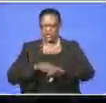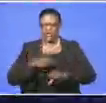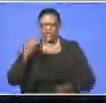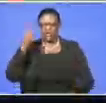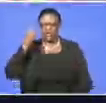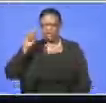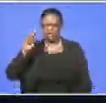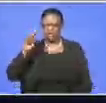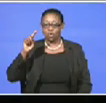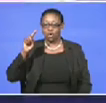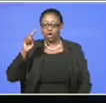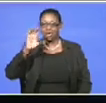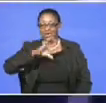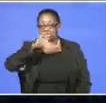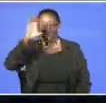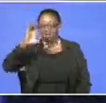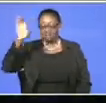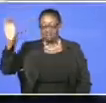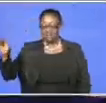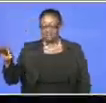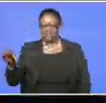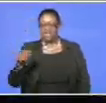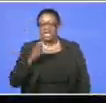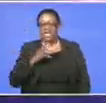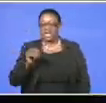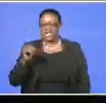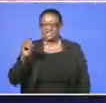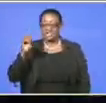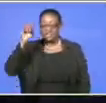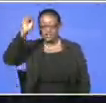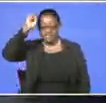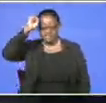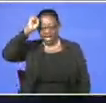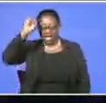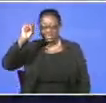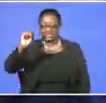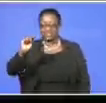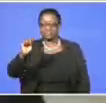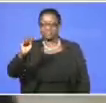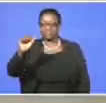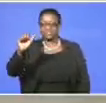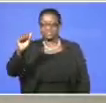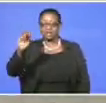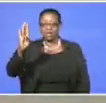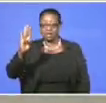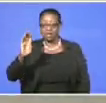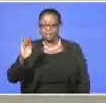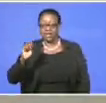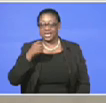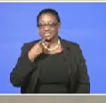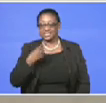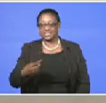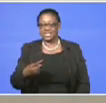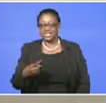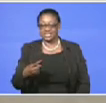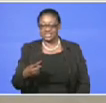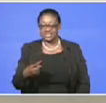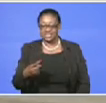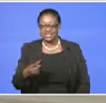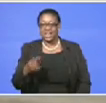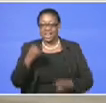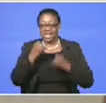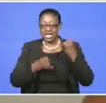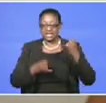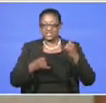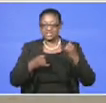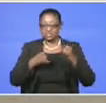Sebastian Bastian, focused on the company's continued support since its inception. When the government decided to pull out last